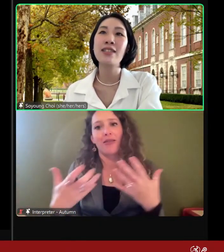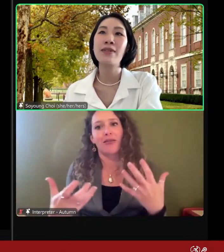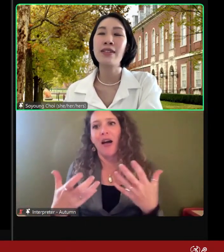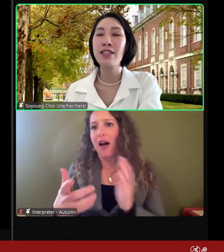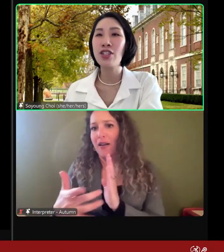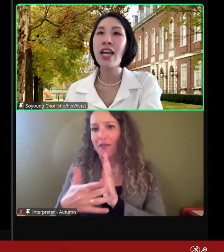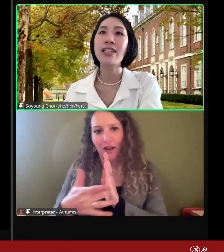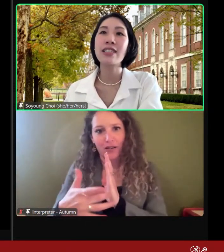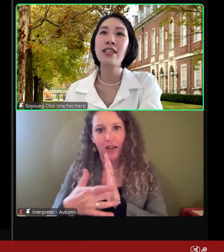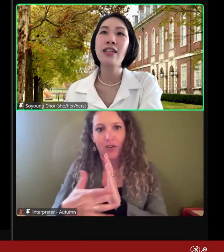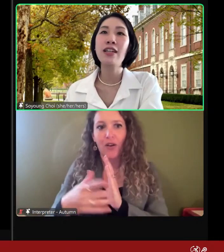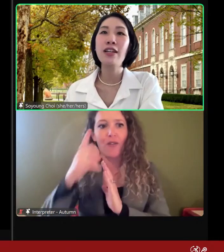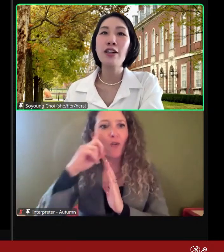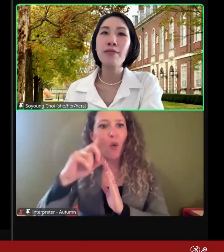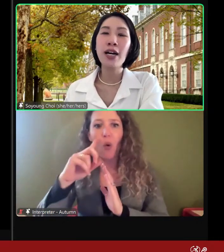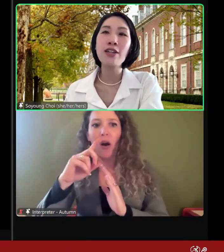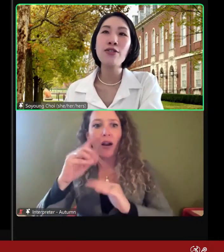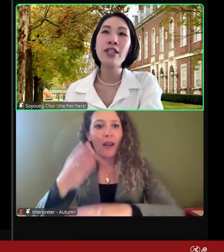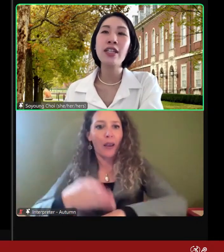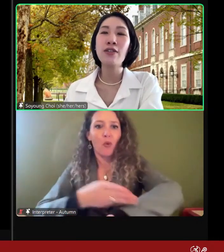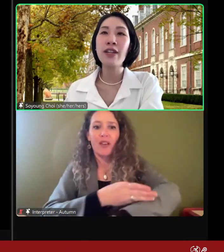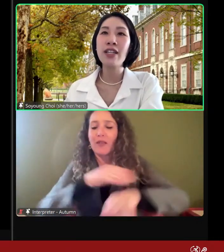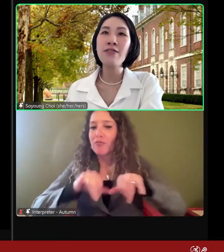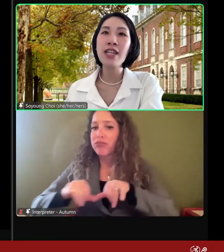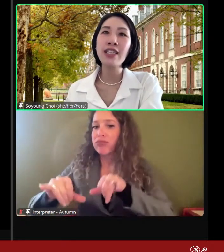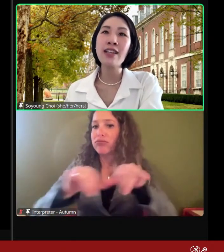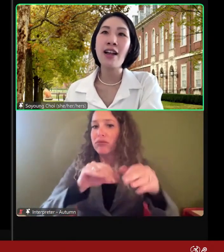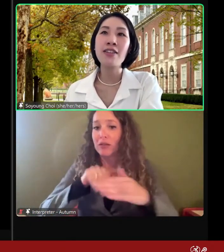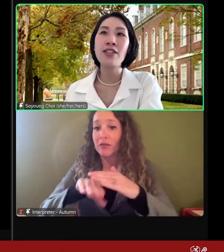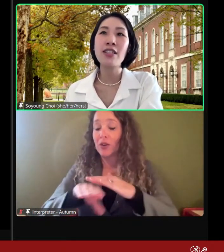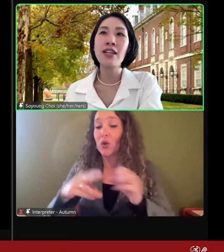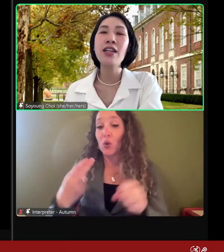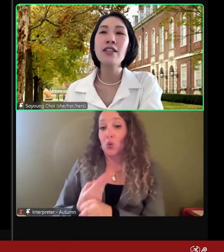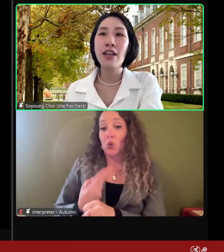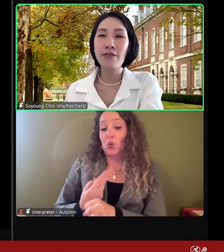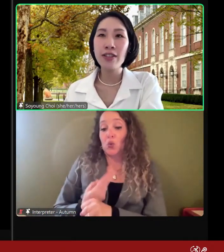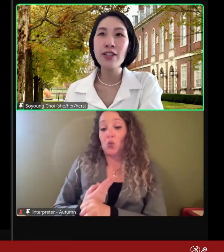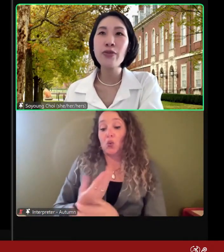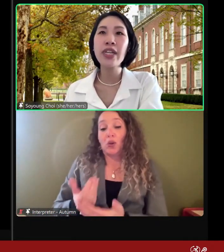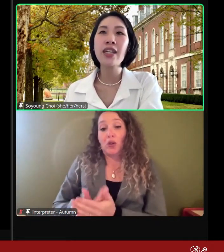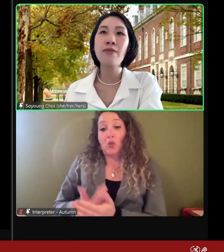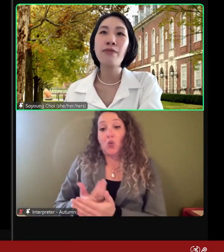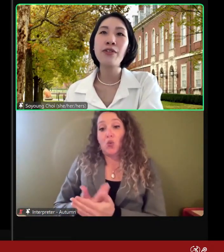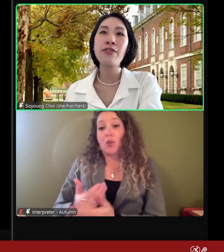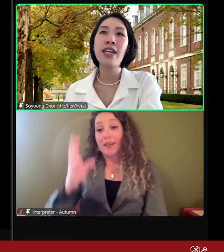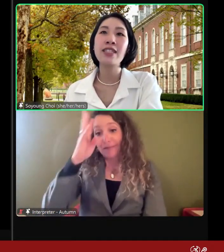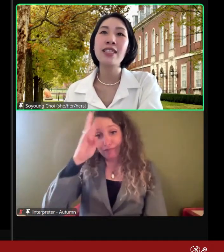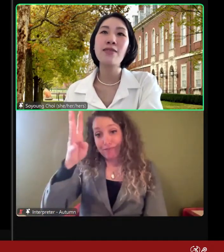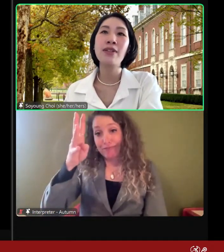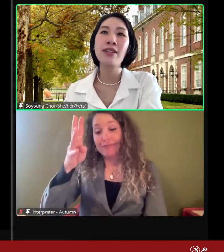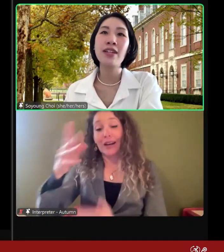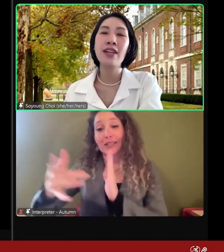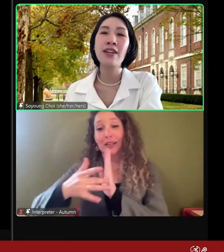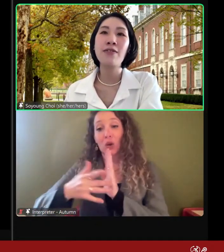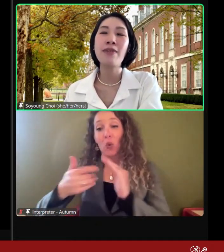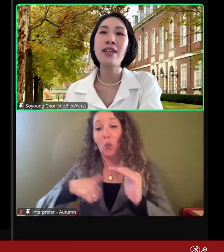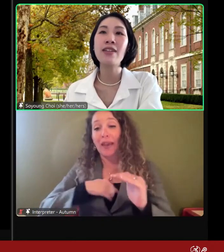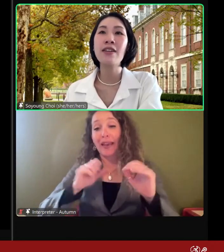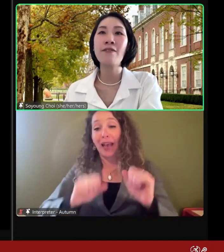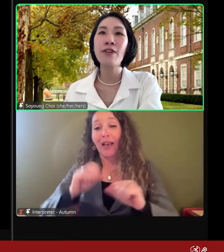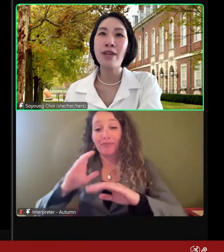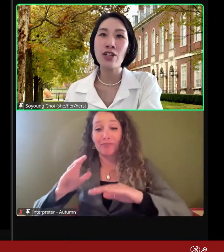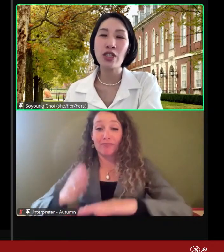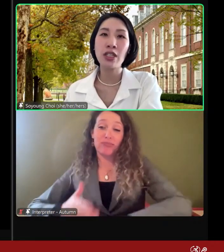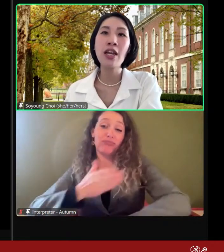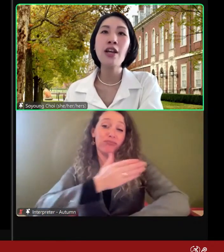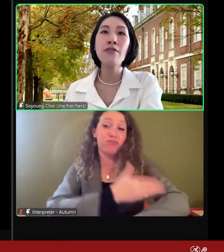standardized accessibility checks. By using innovative technologies, definitely we can improve the accessibility of